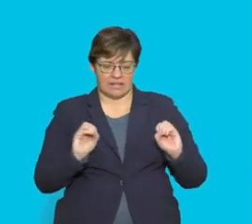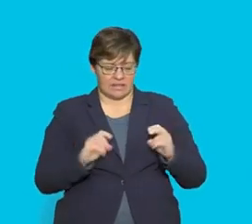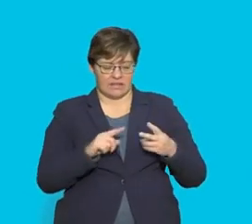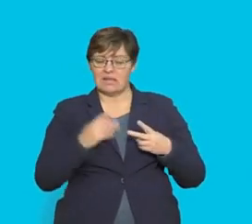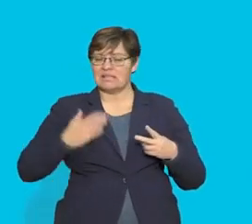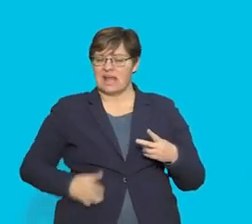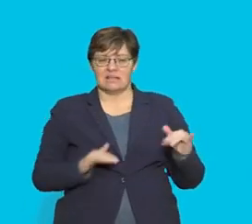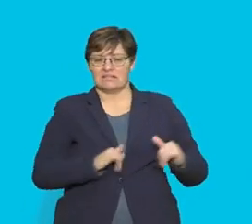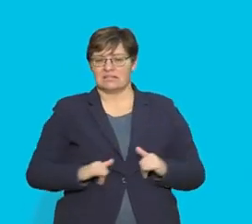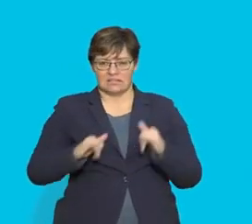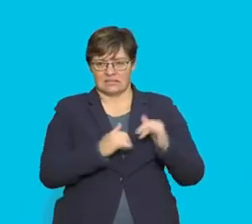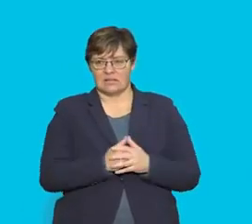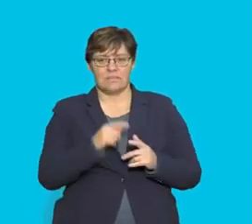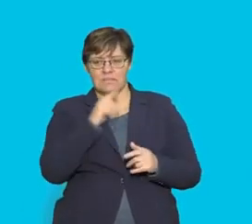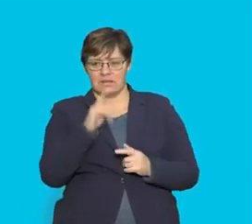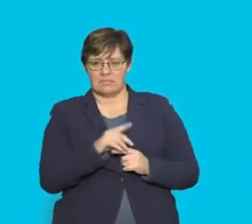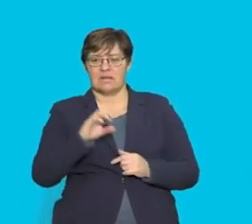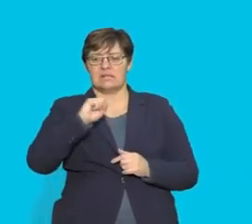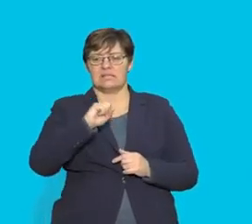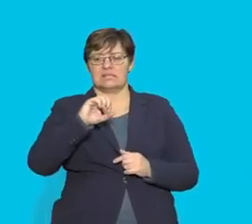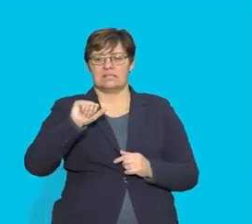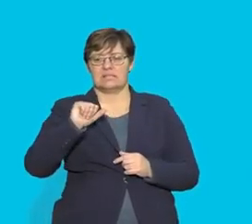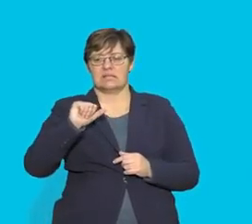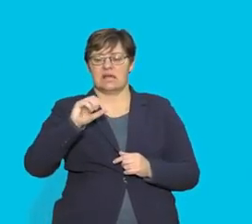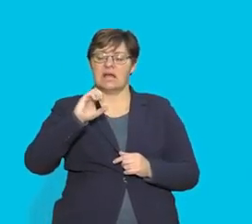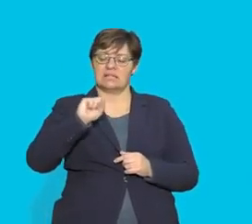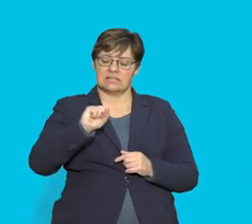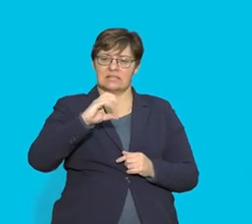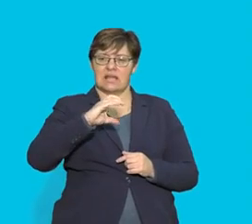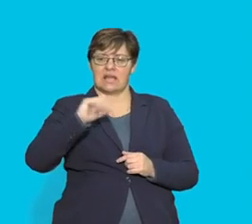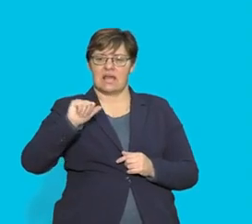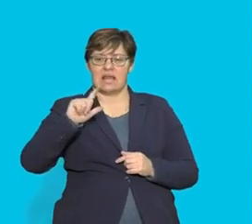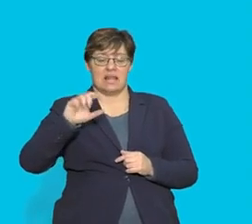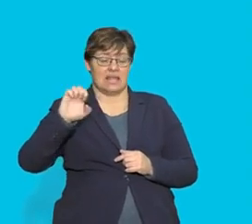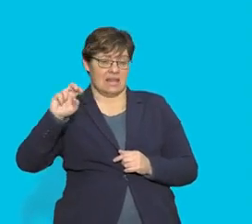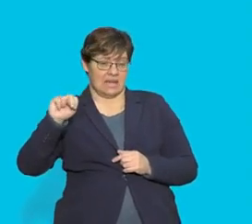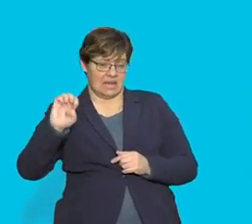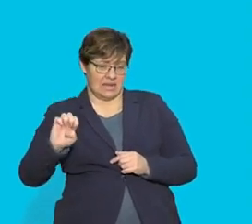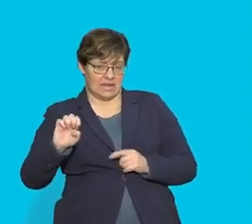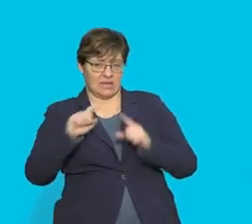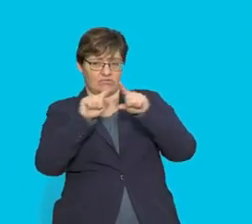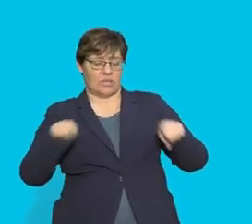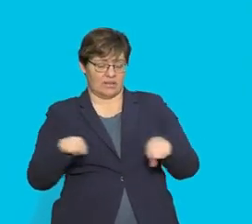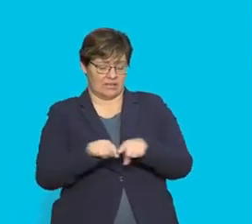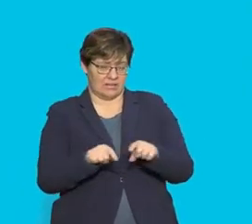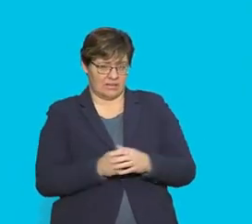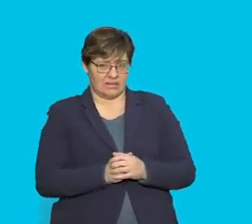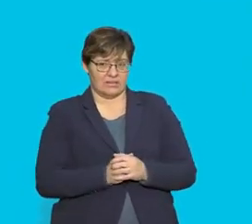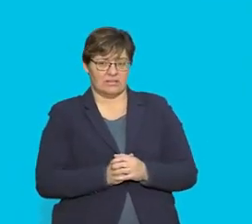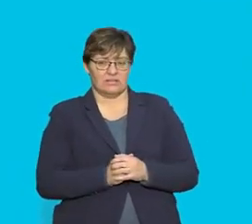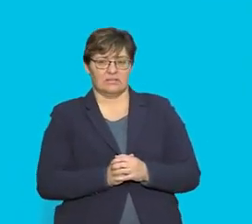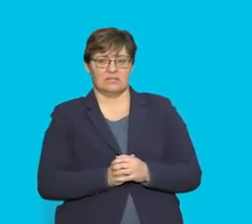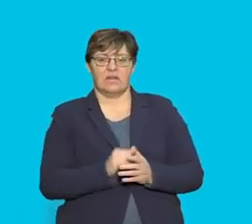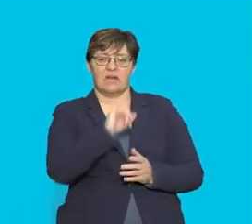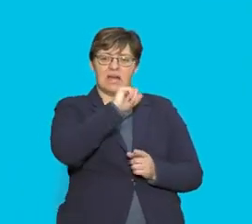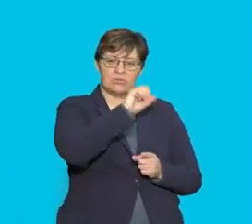are equal. We can call it a scalene. Remember, this is a scalene triangle, right? So